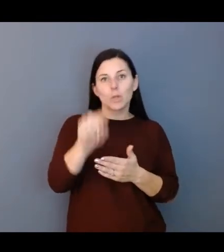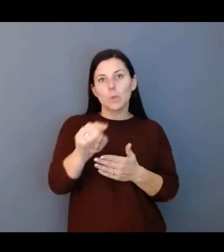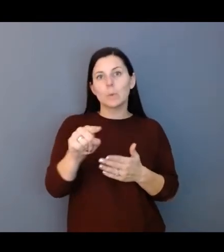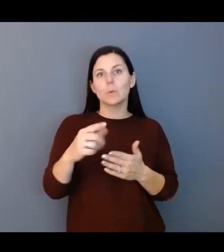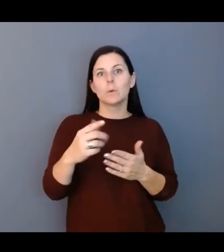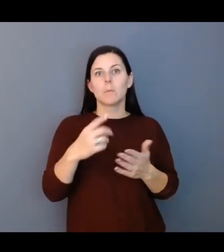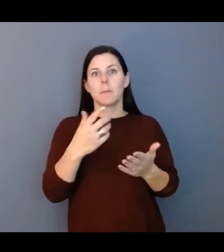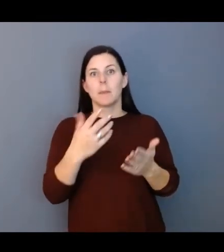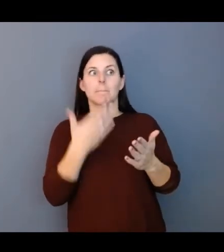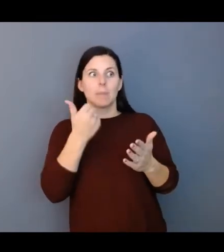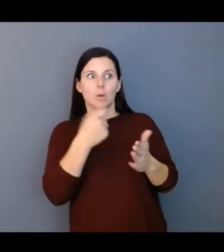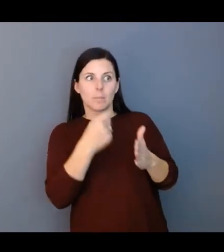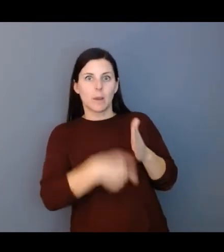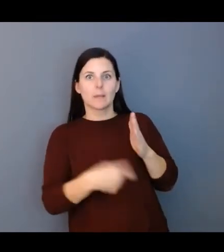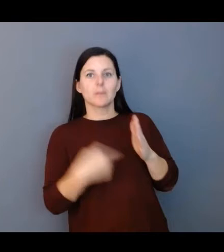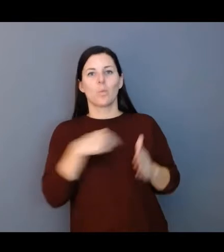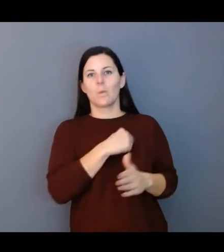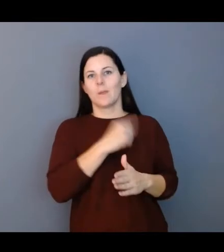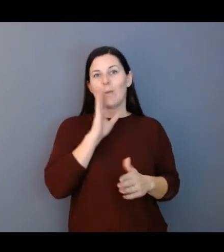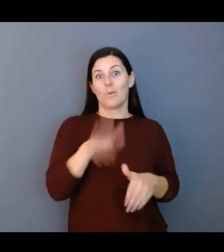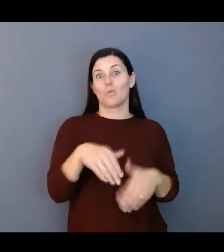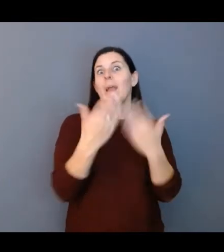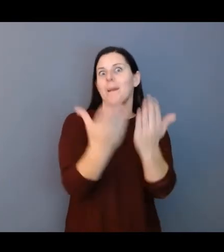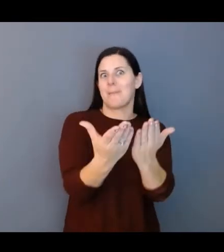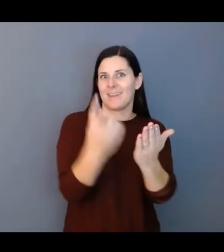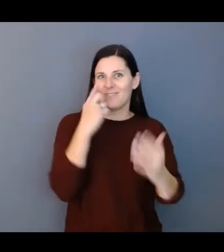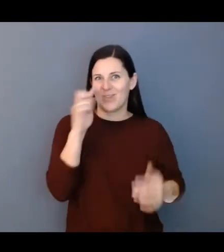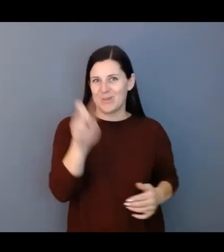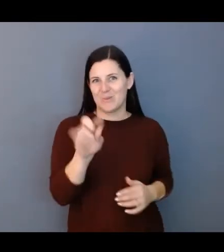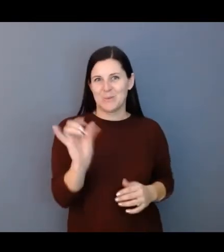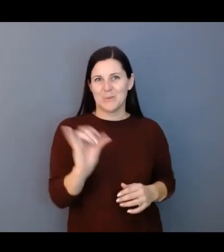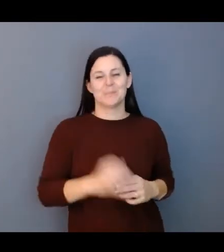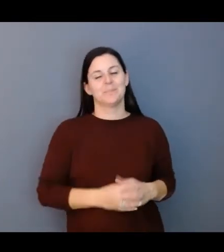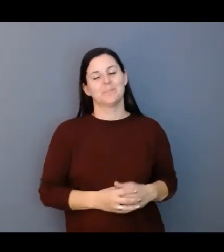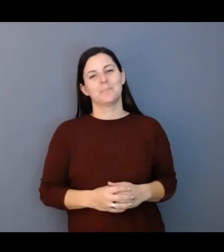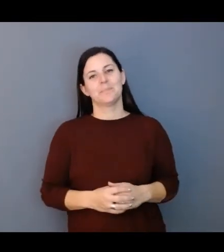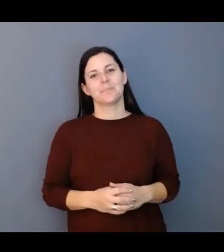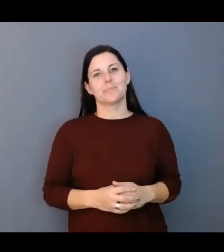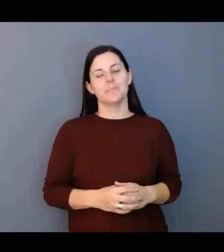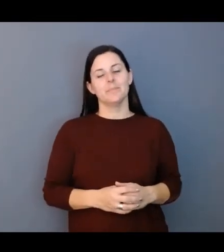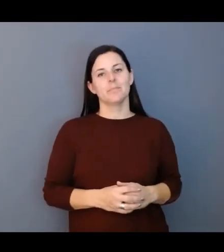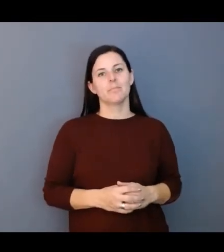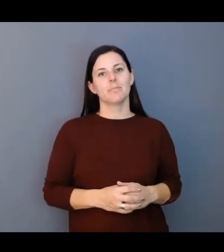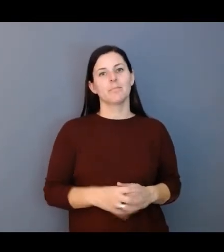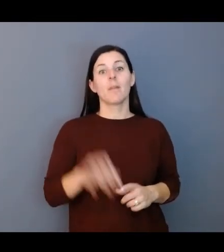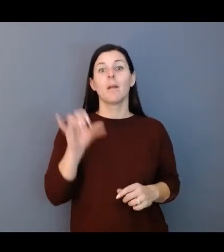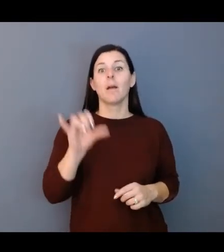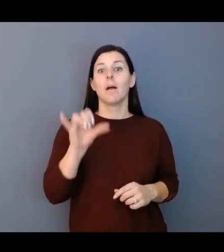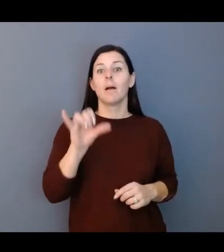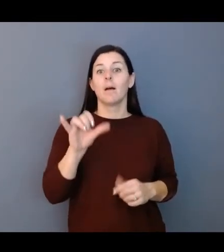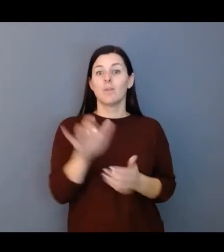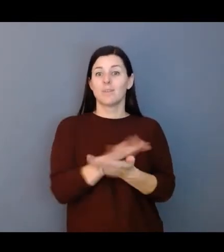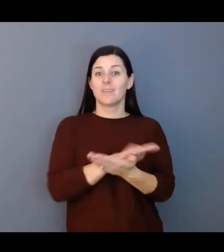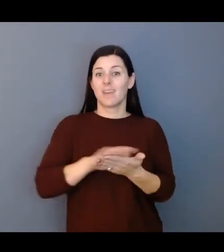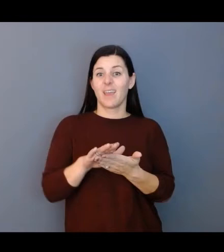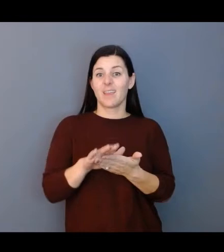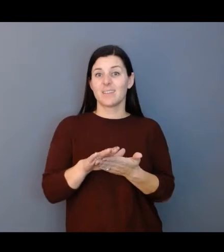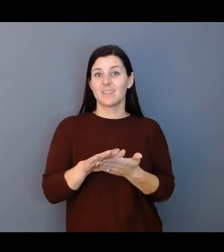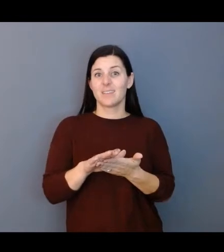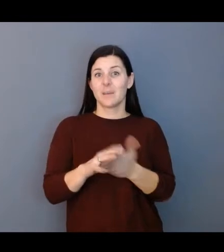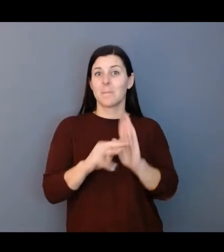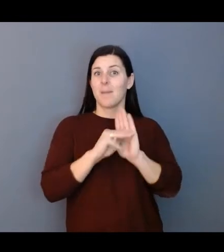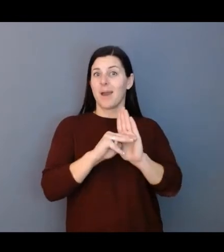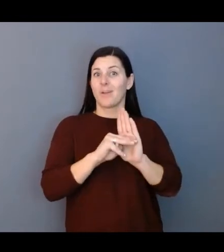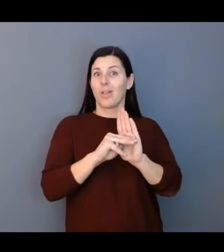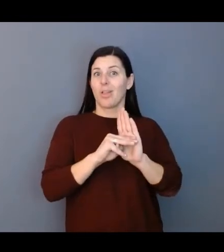price performance, we are going to recommend the compiled artifacts for you as well. Nice. So these are all the